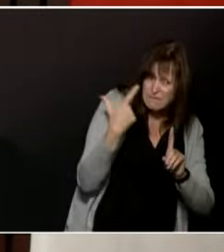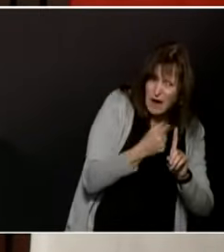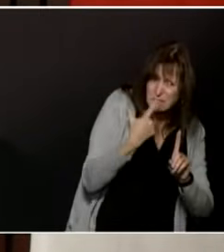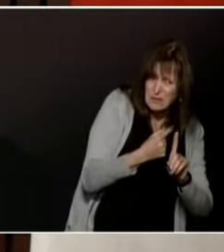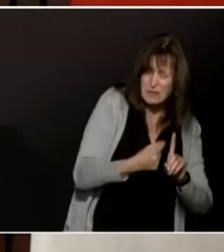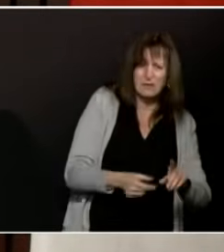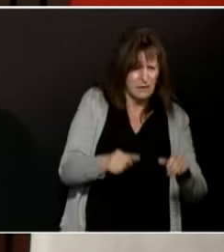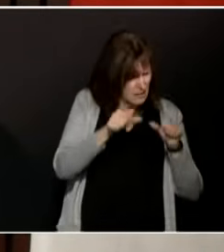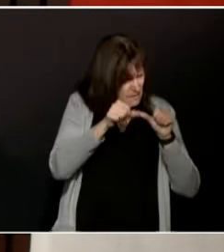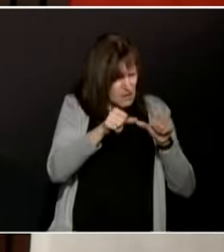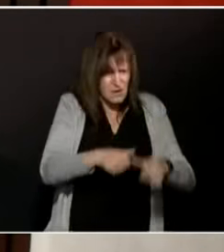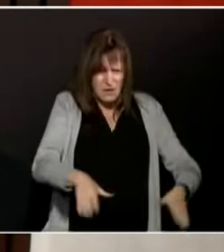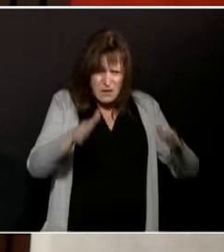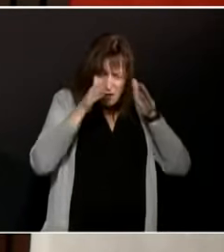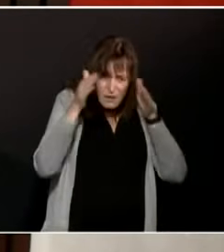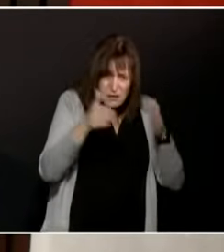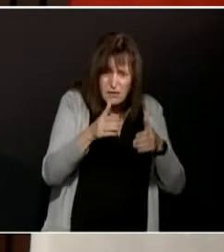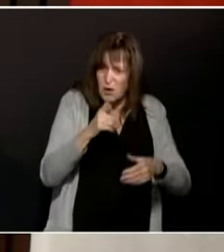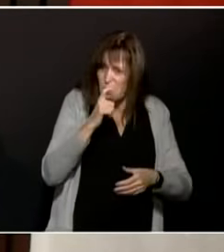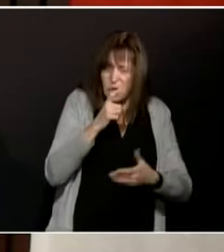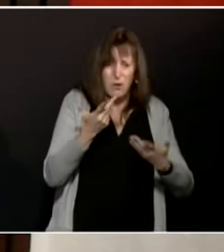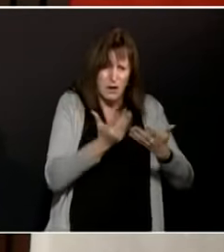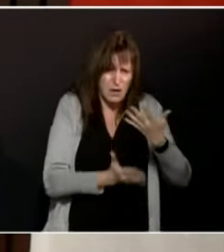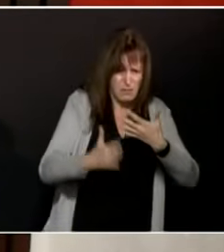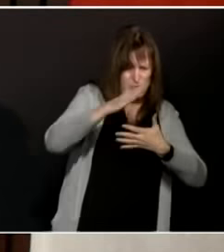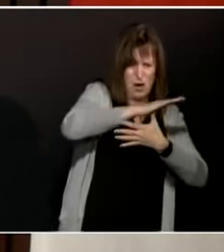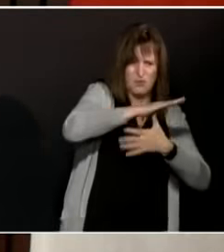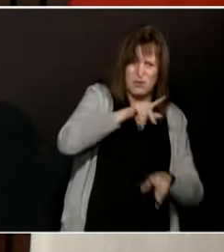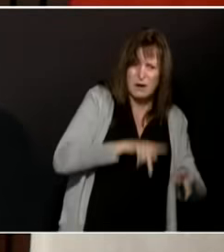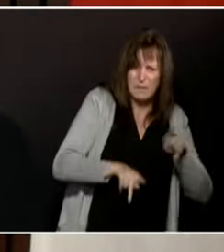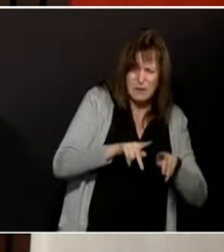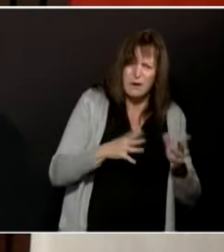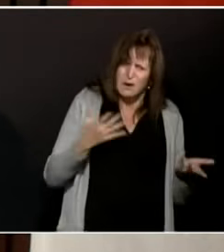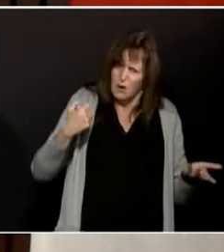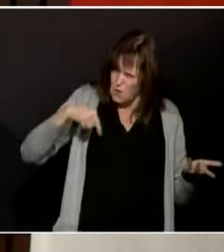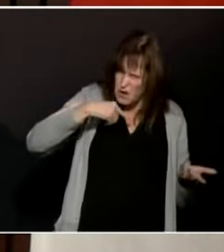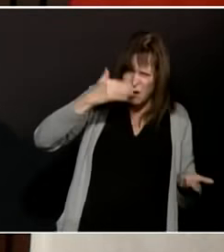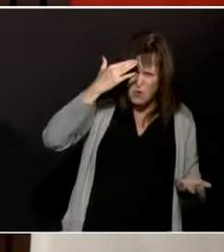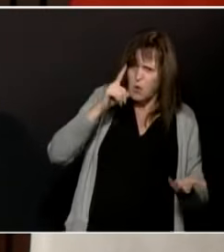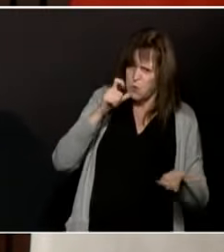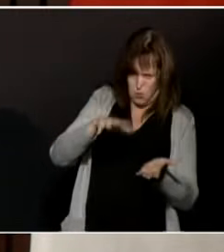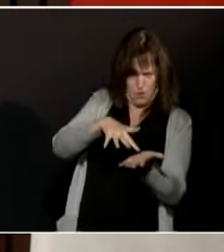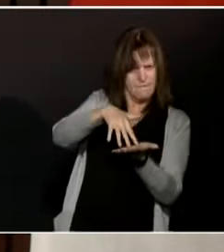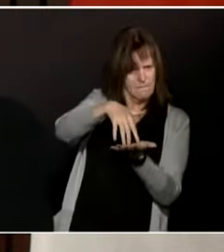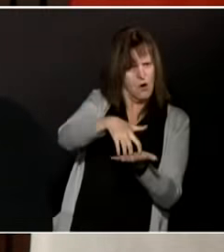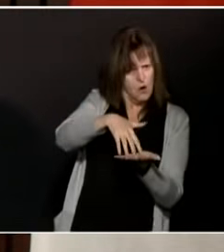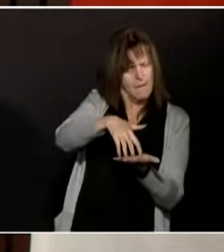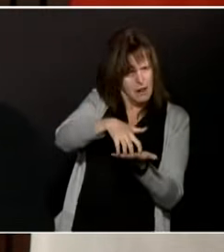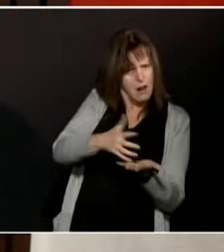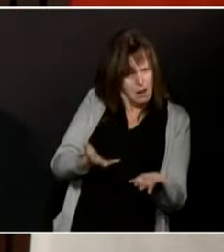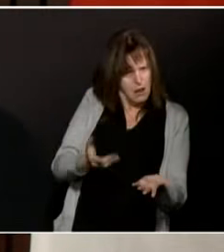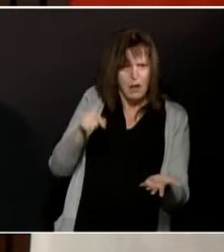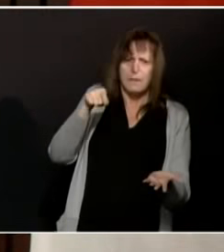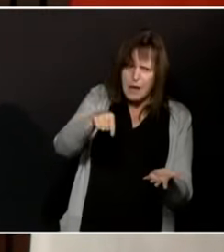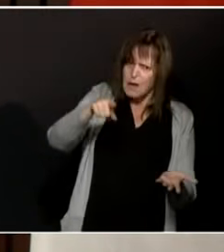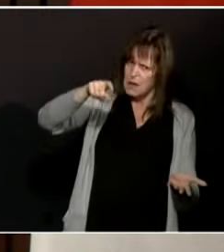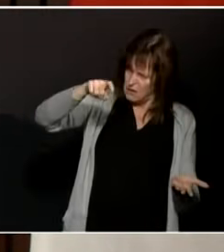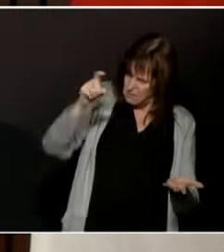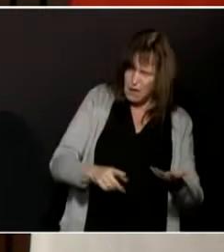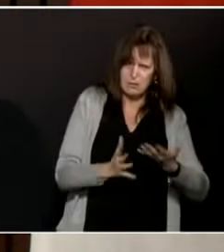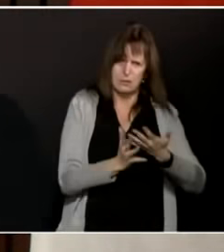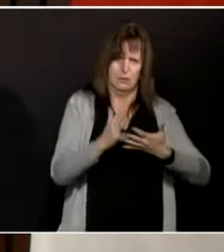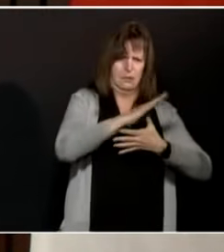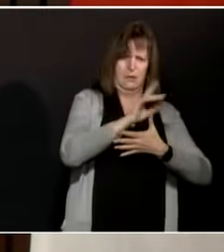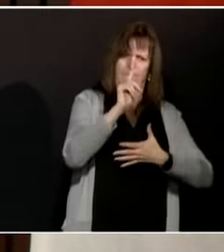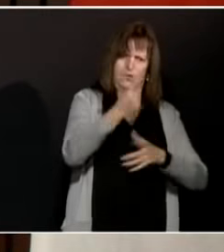on those Ontarians who need it most. We know who is vulnerable to COVID-19. They need the vaccine first. We